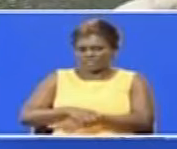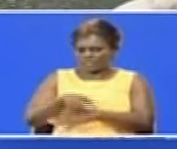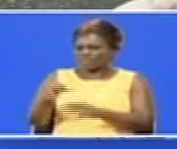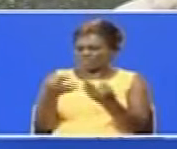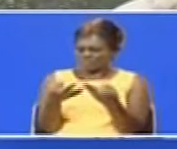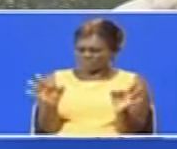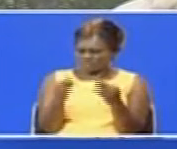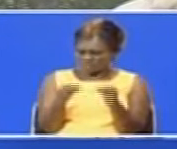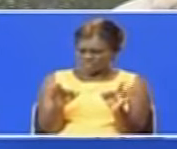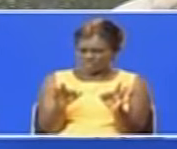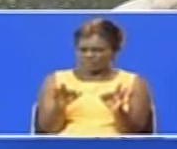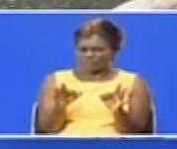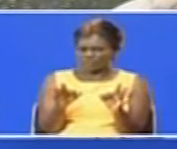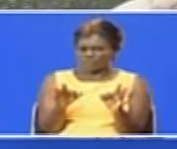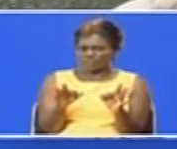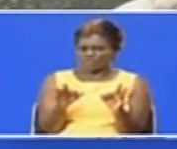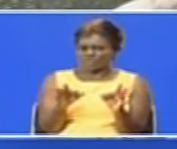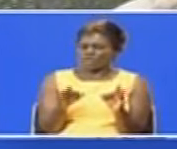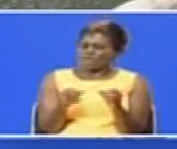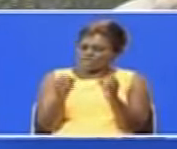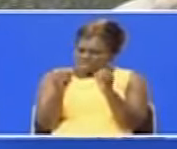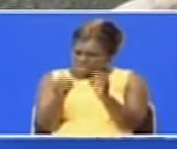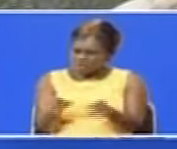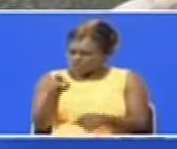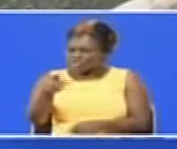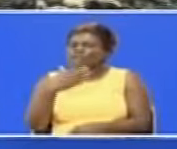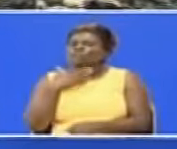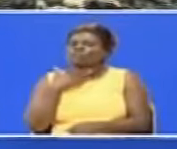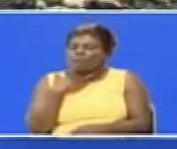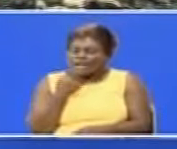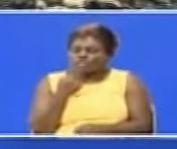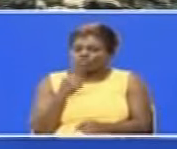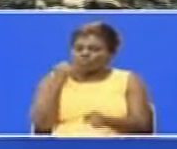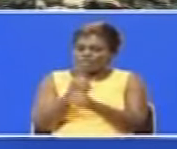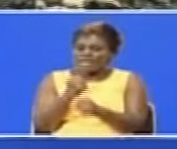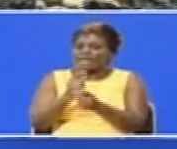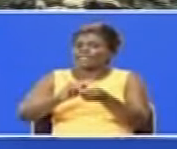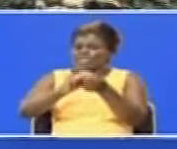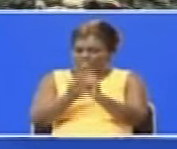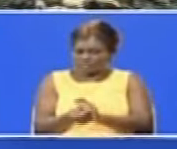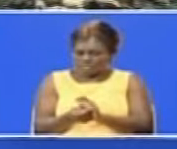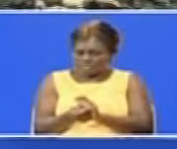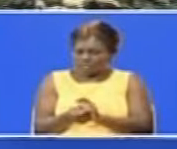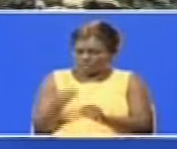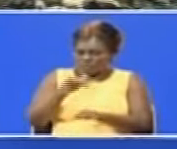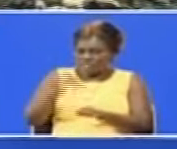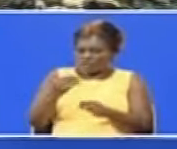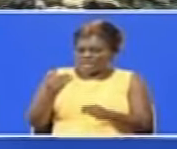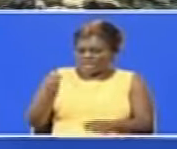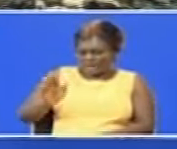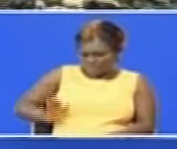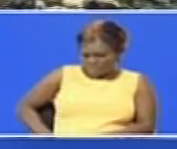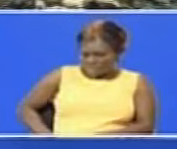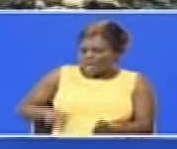free. What would like to go, if you would like to make an impact, the impact has to be felt in the pocket. If people pay